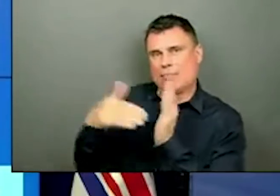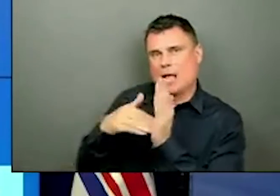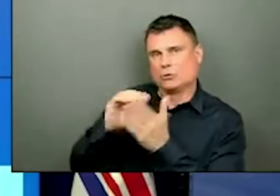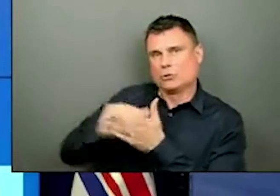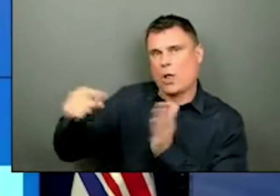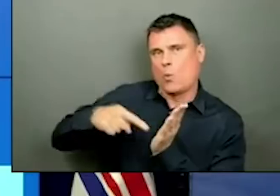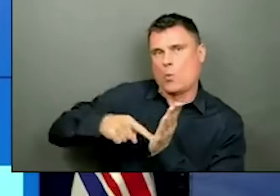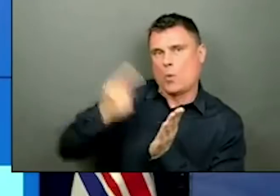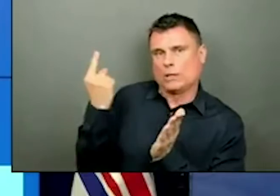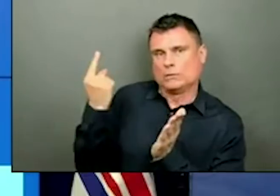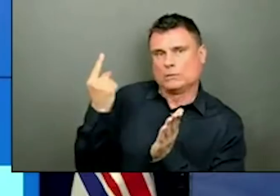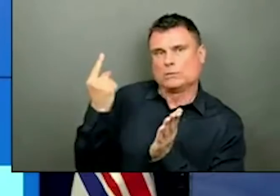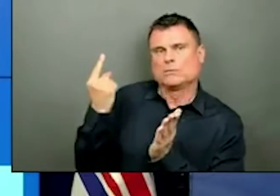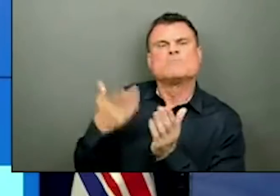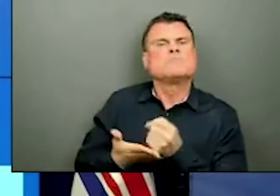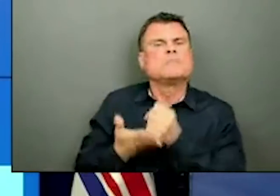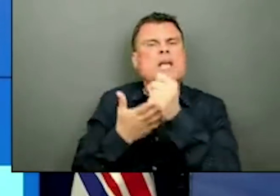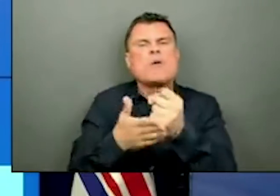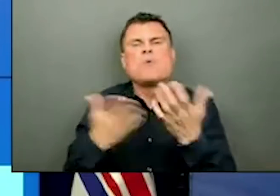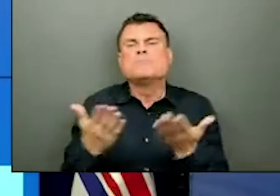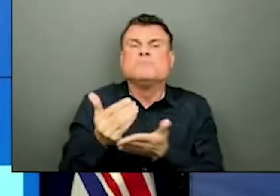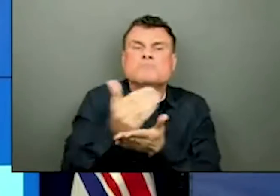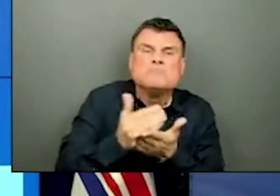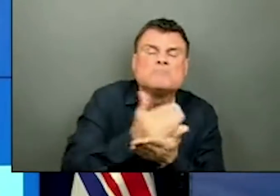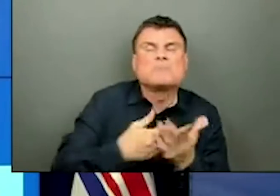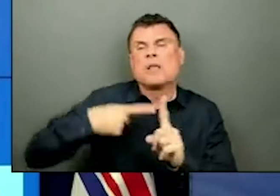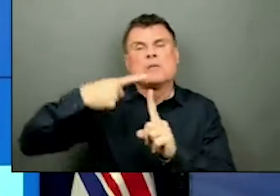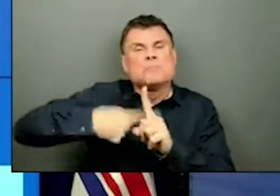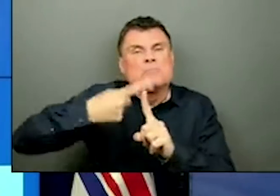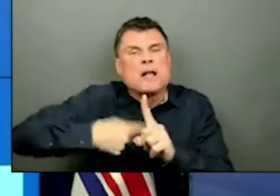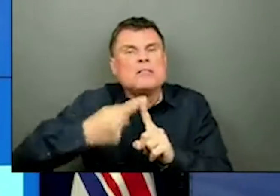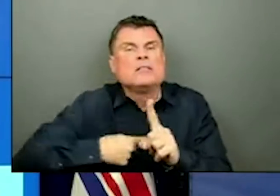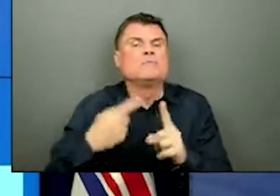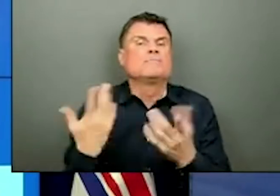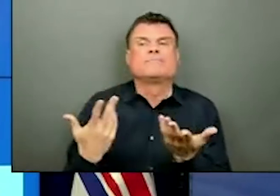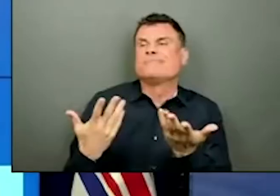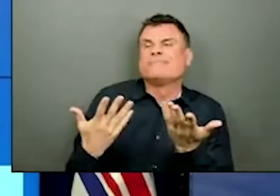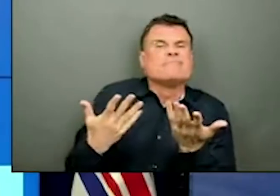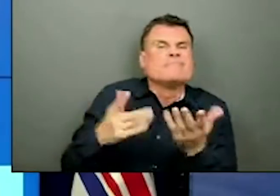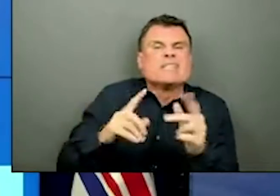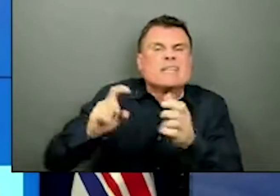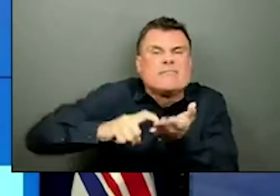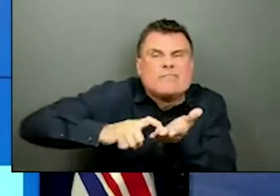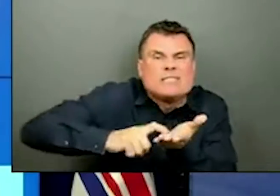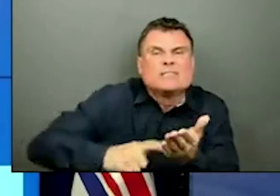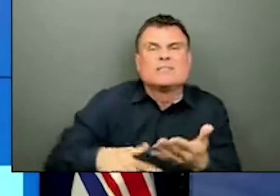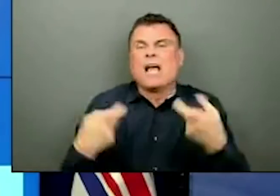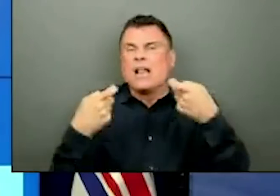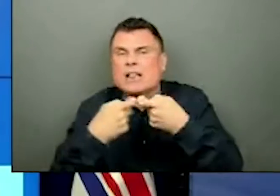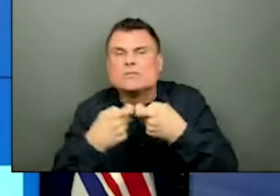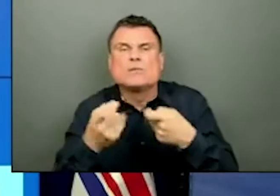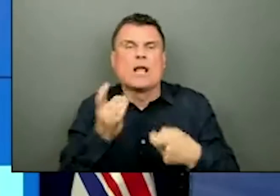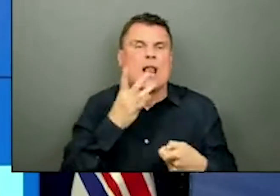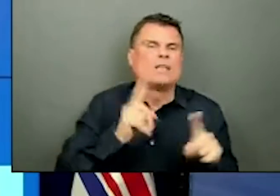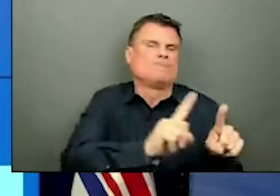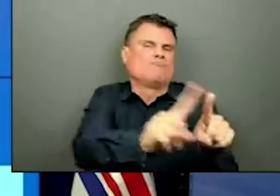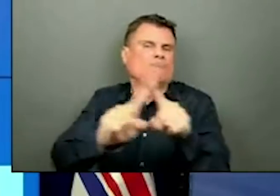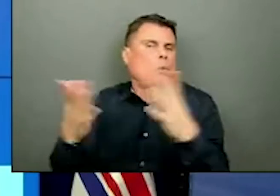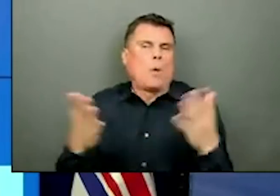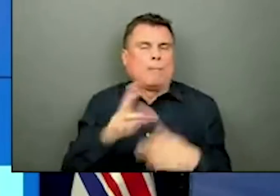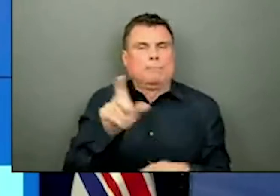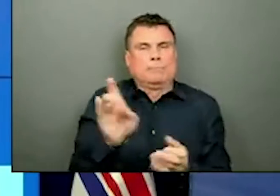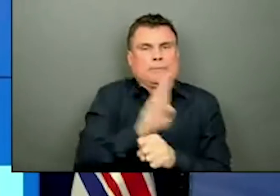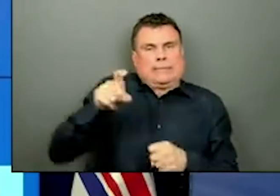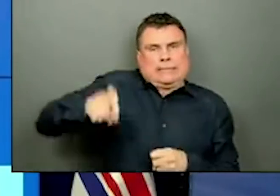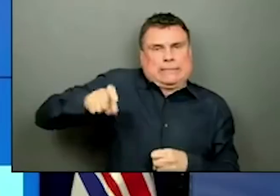monthly costs like wages, rent, maintenance, and utilities, or to address unexpected costs such as